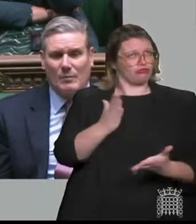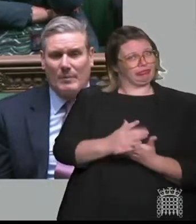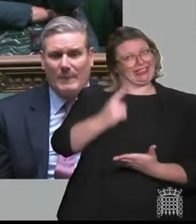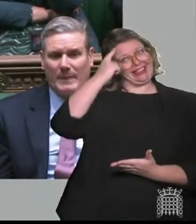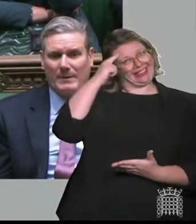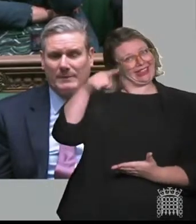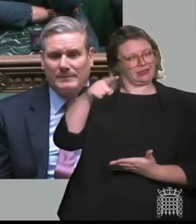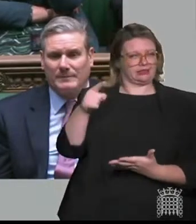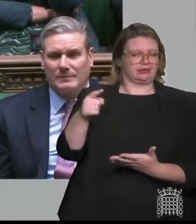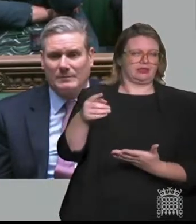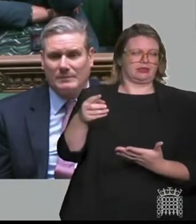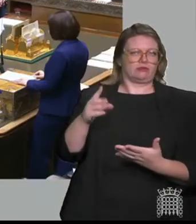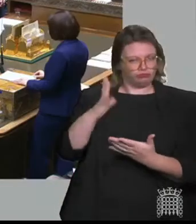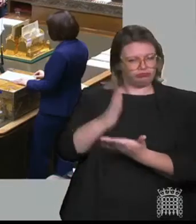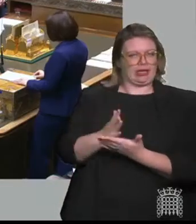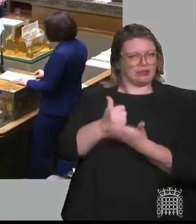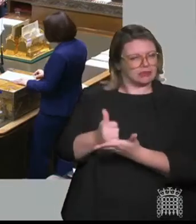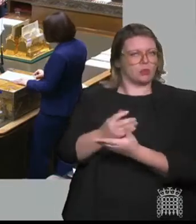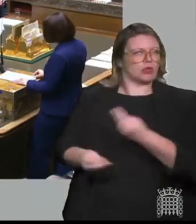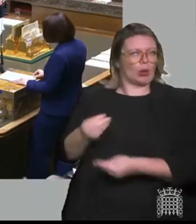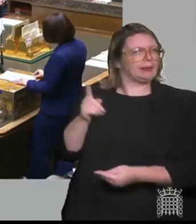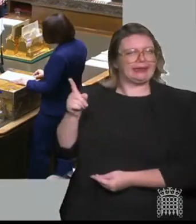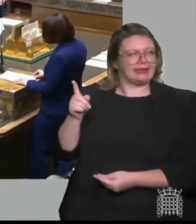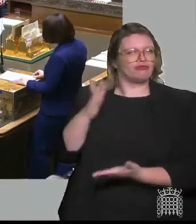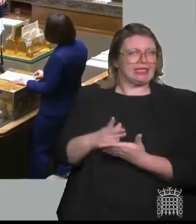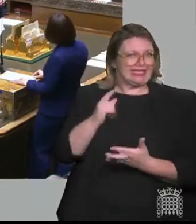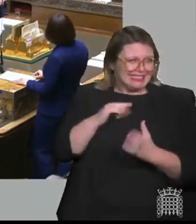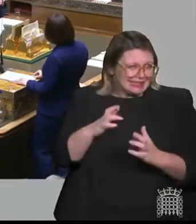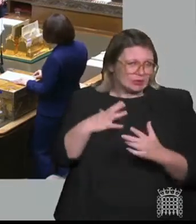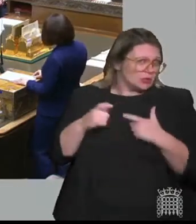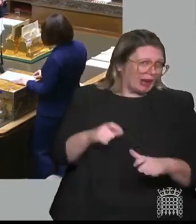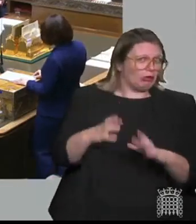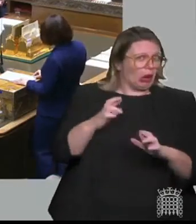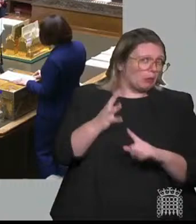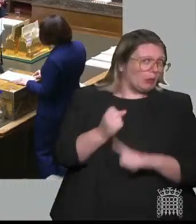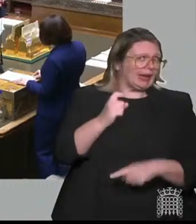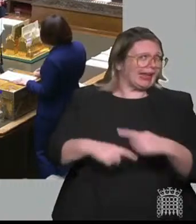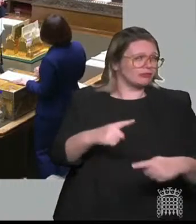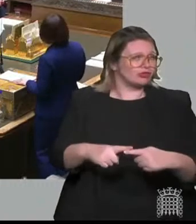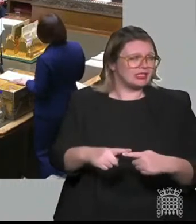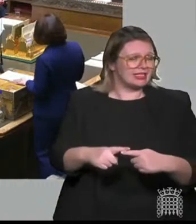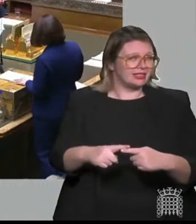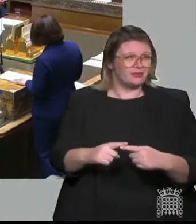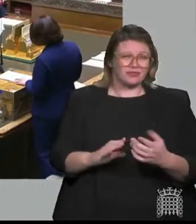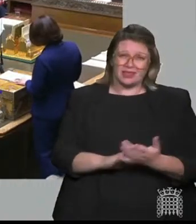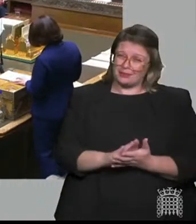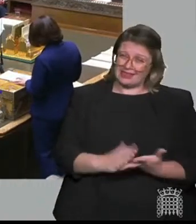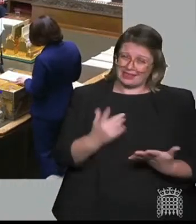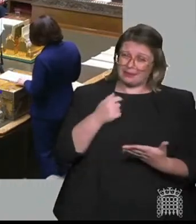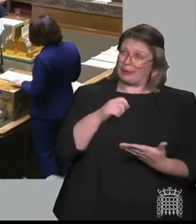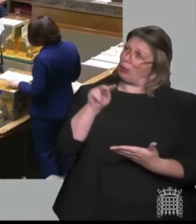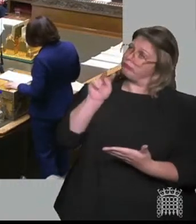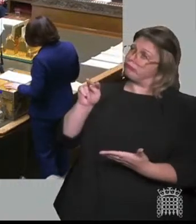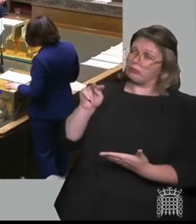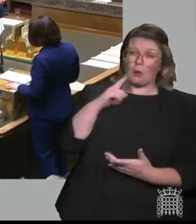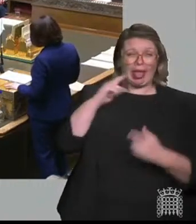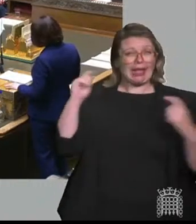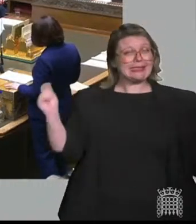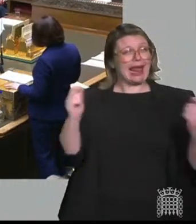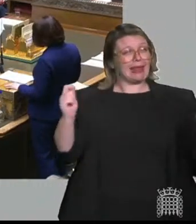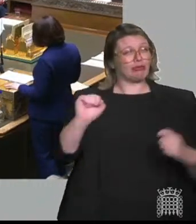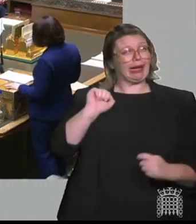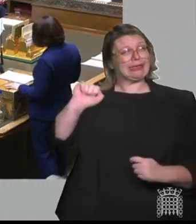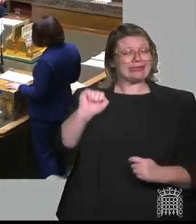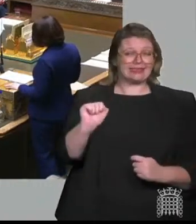low-growth Conservative government. So I think that we can forgive taxpayers for not celebrating when they see the truth